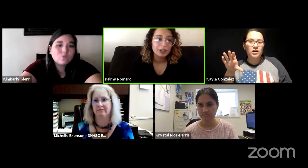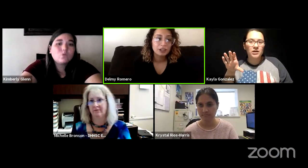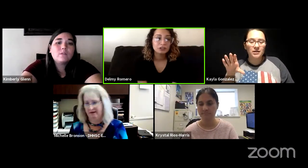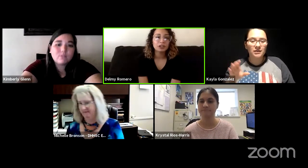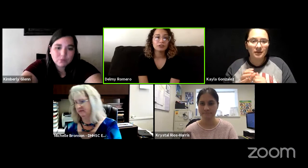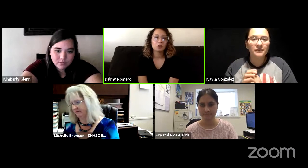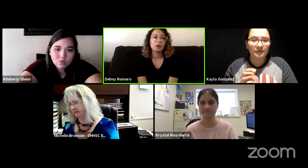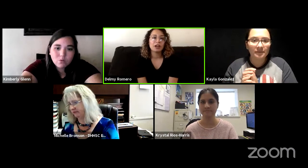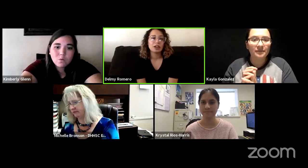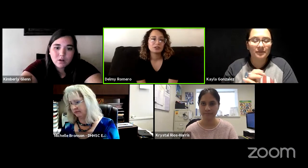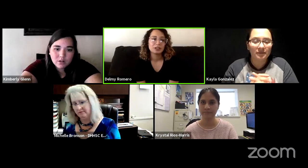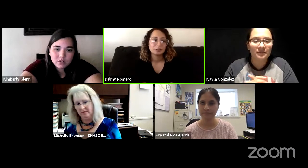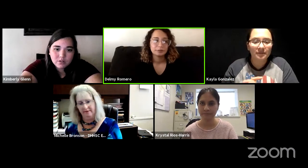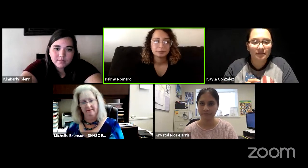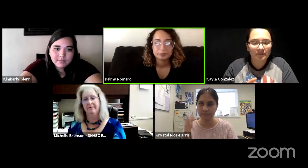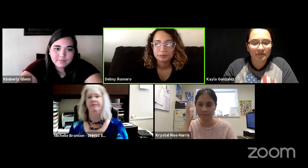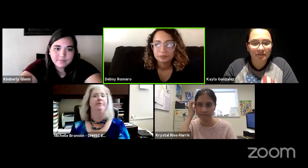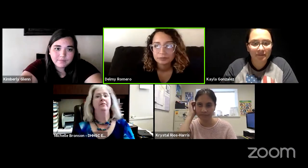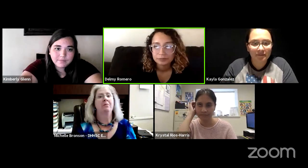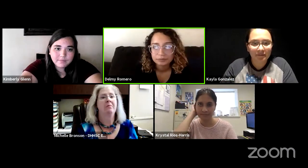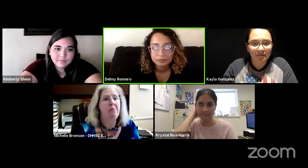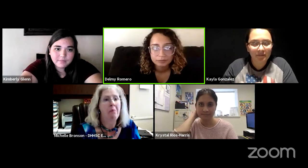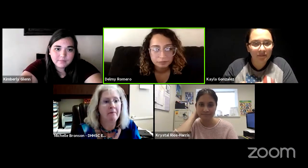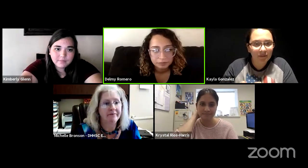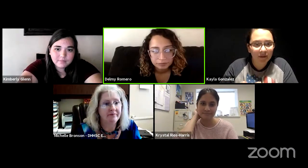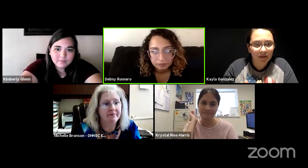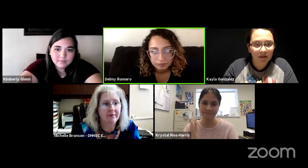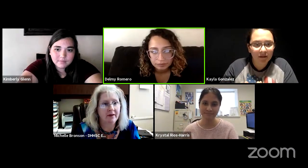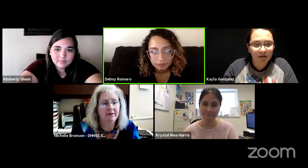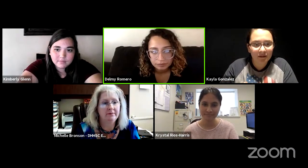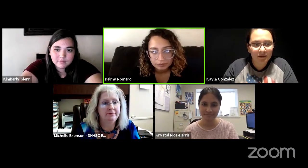Okay, deaf history for 100.